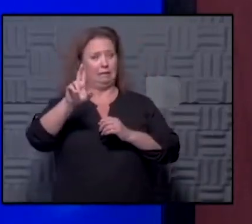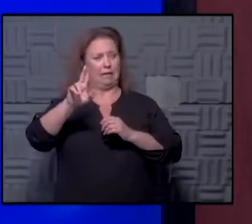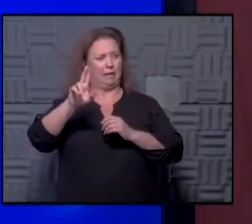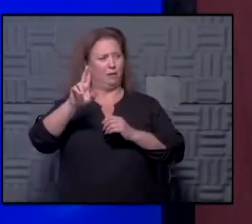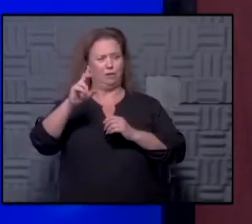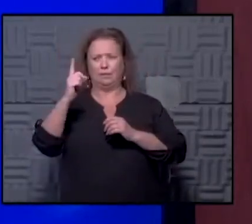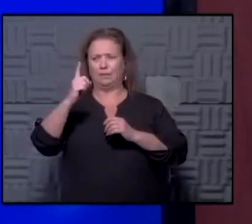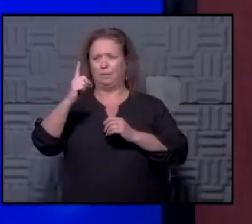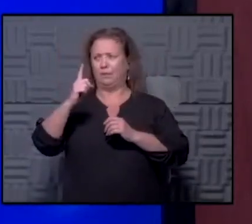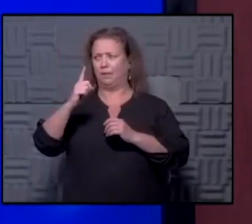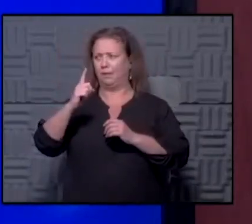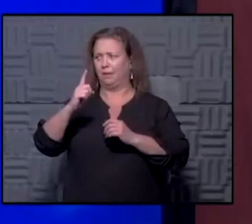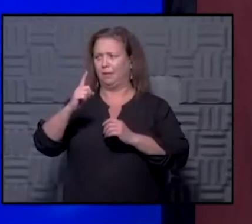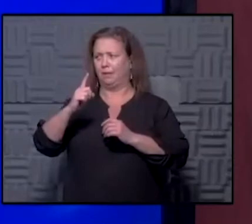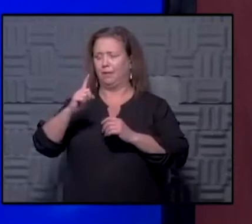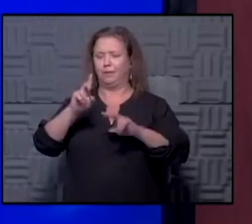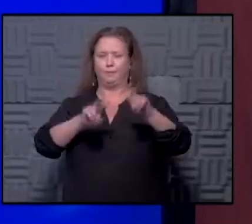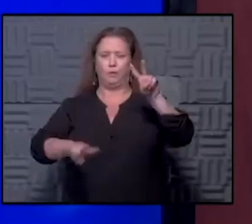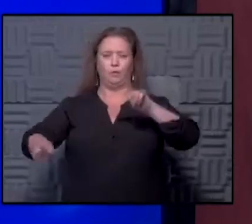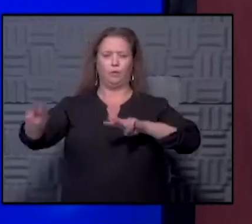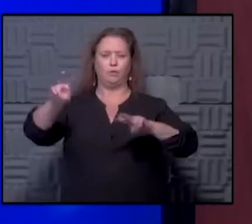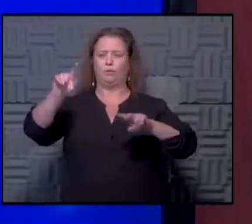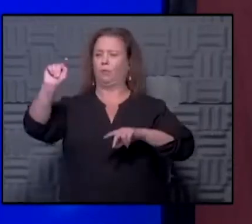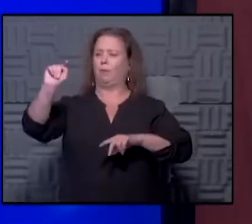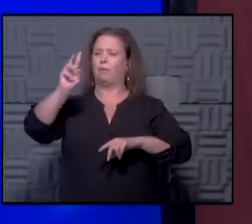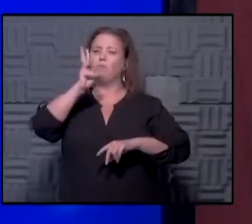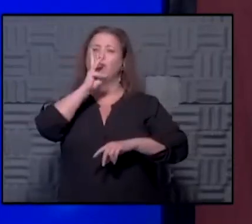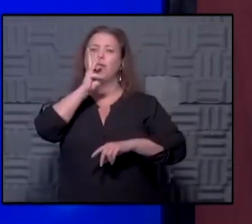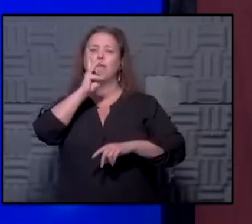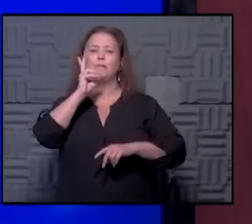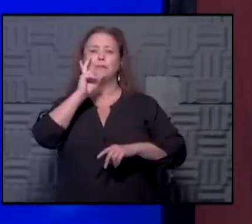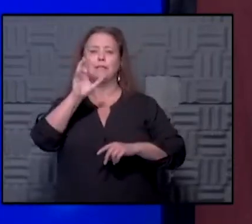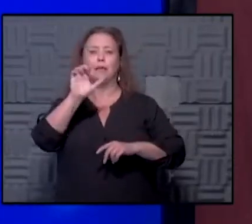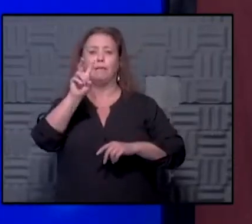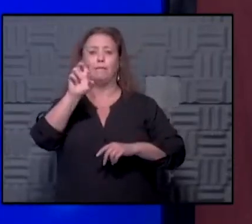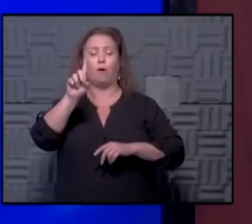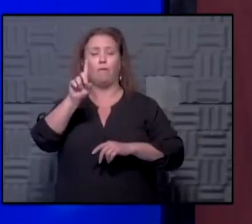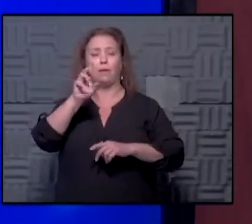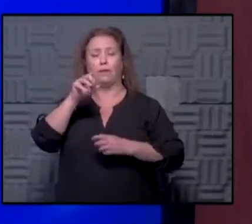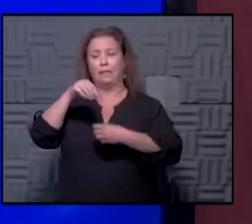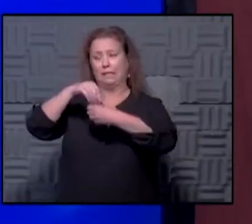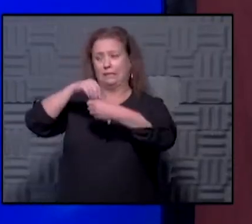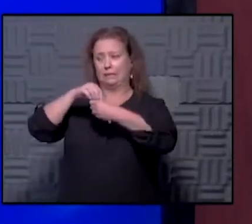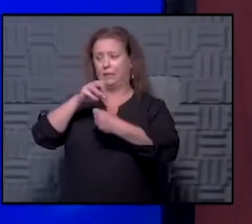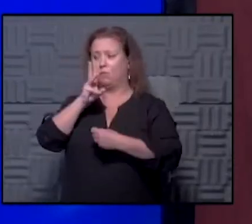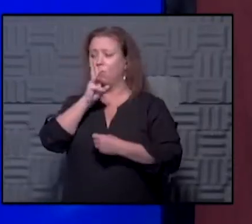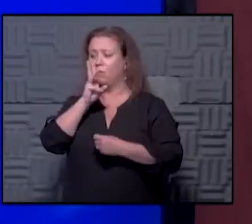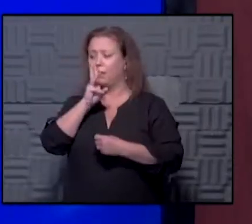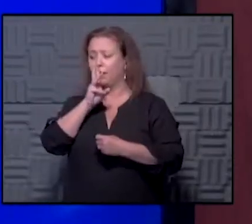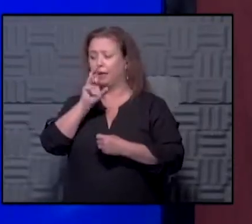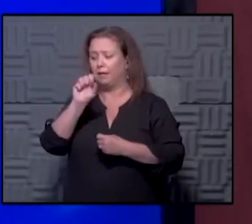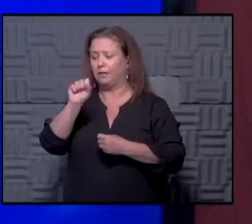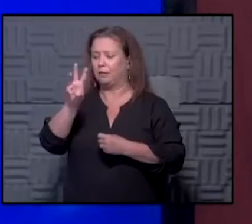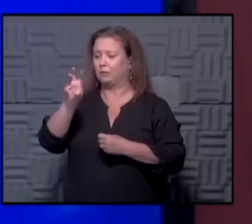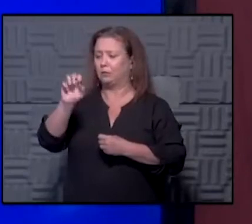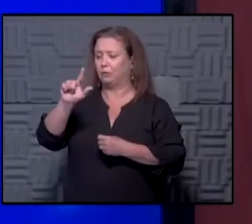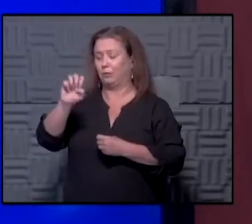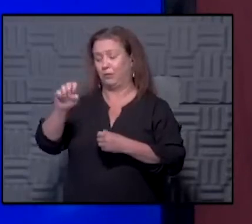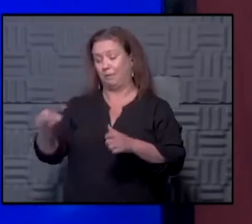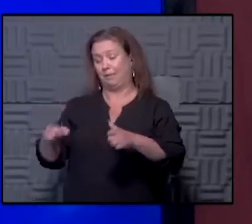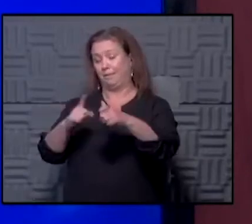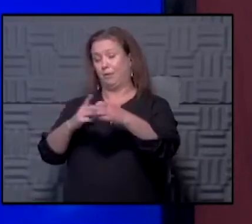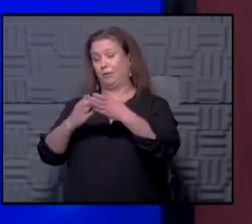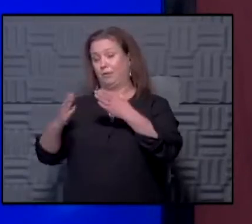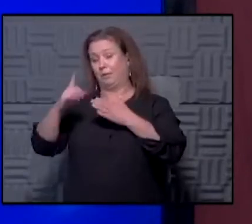this, or somebody was. Well, you can survey. You can look at bathroom water to see how much COVID is in the sewage, and actually that can be one of the first